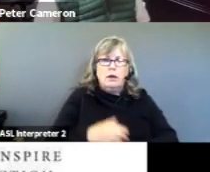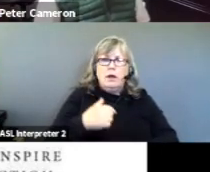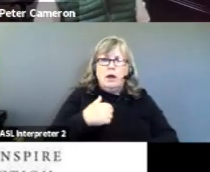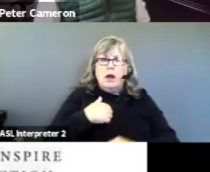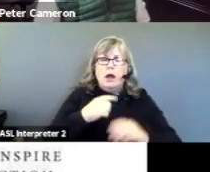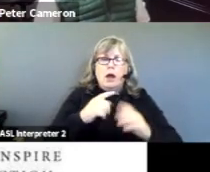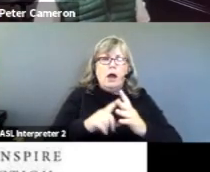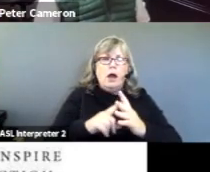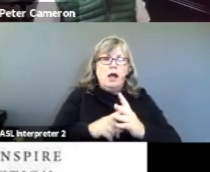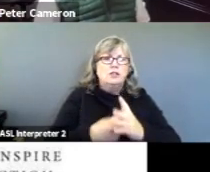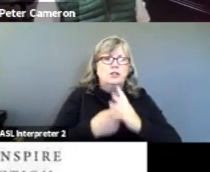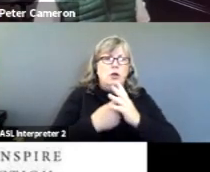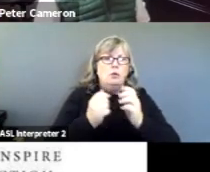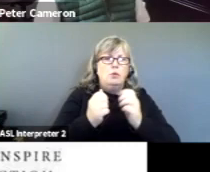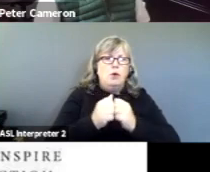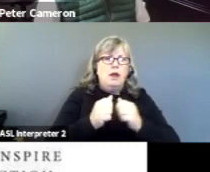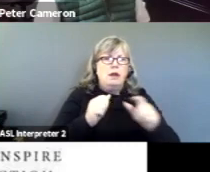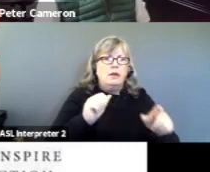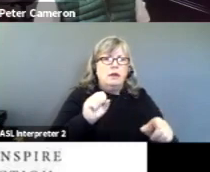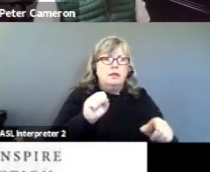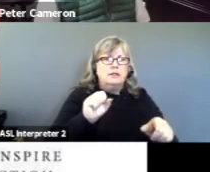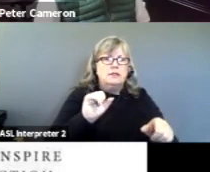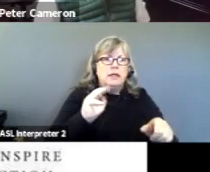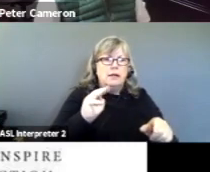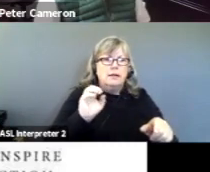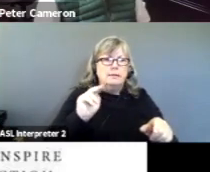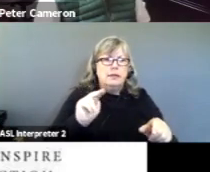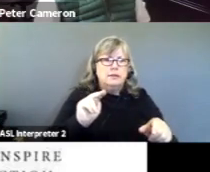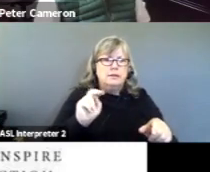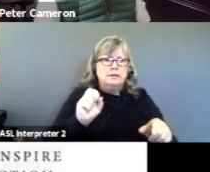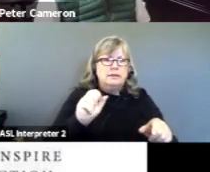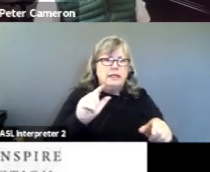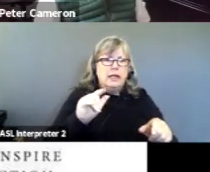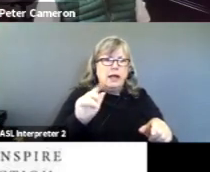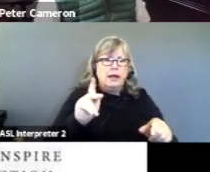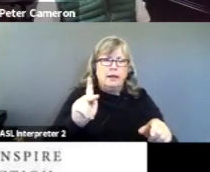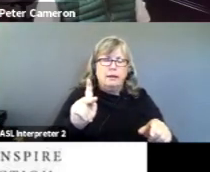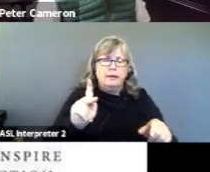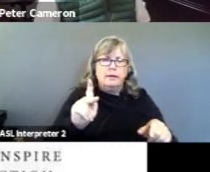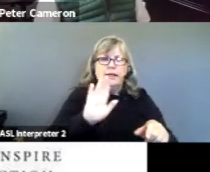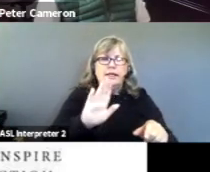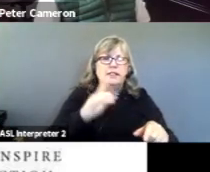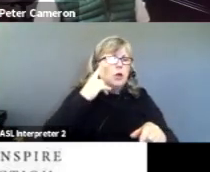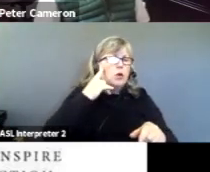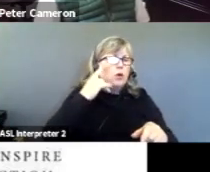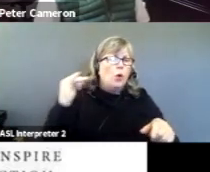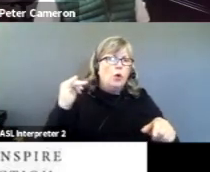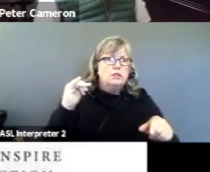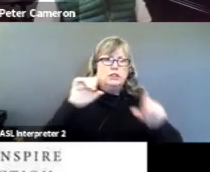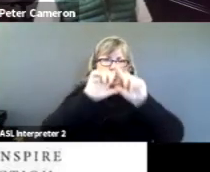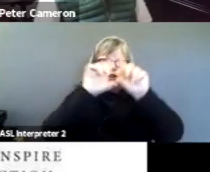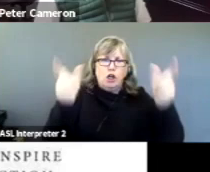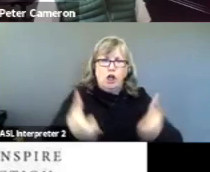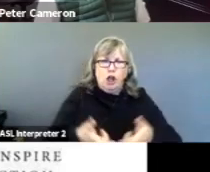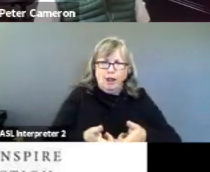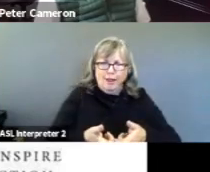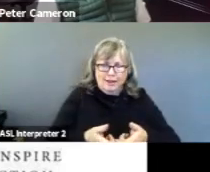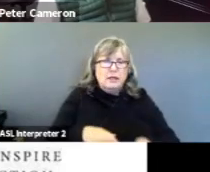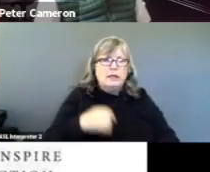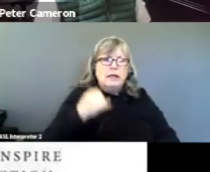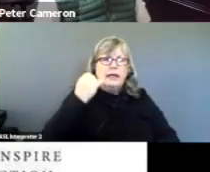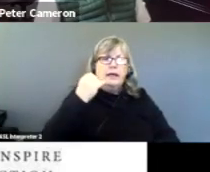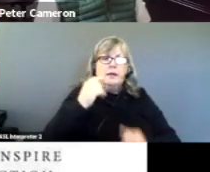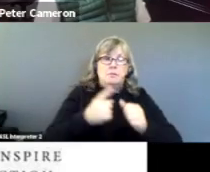golden circle. I'm sure some of you have seen this, and it's fairly straight ahead. If you don't know why you're doing what you're